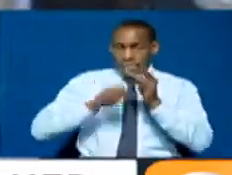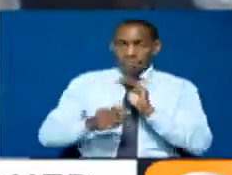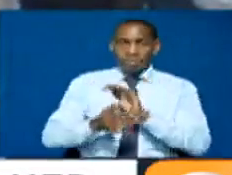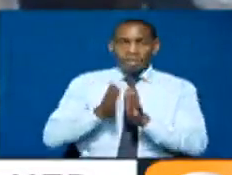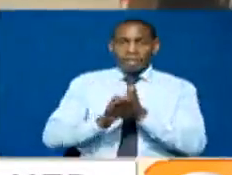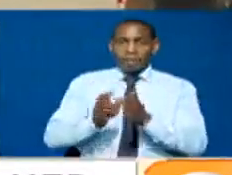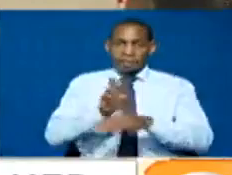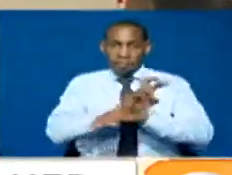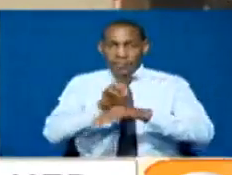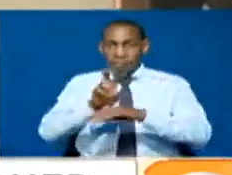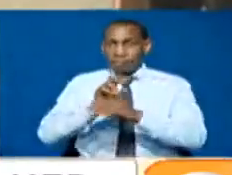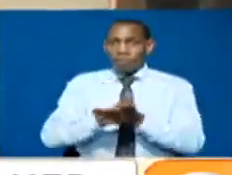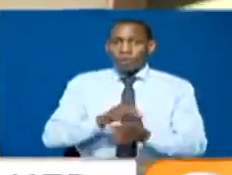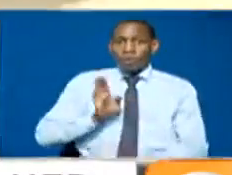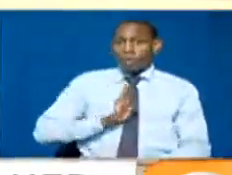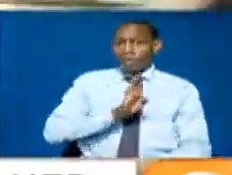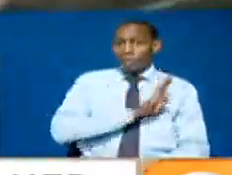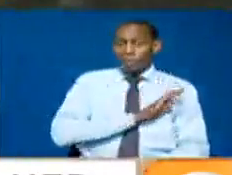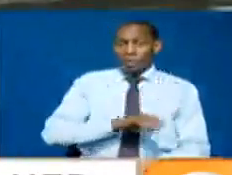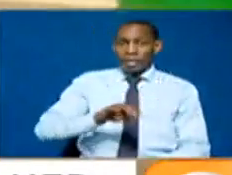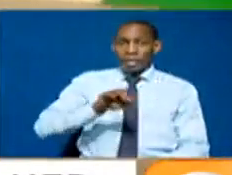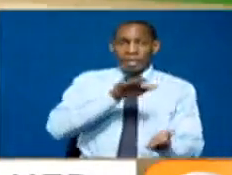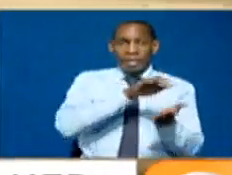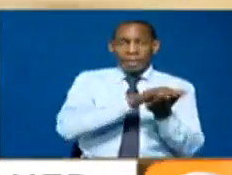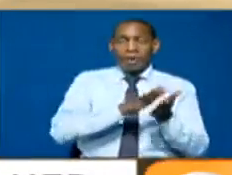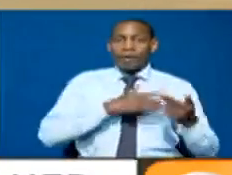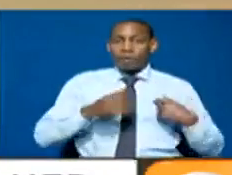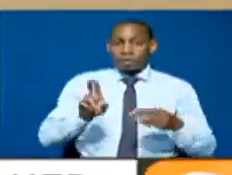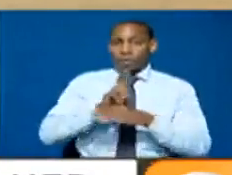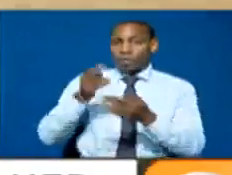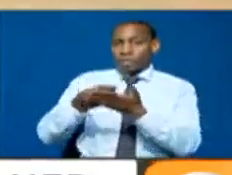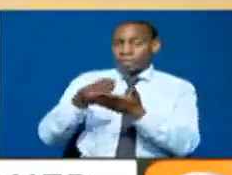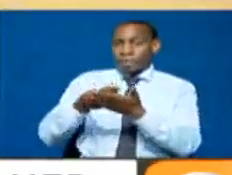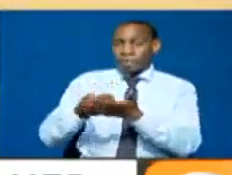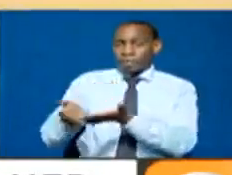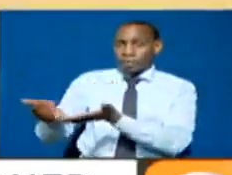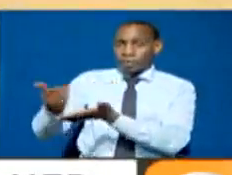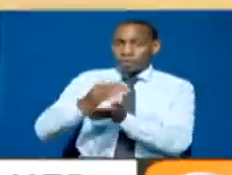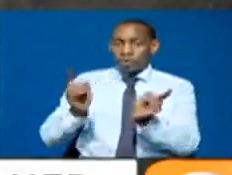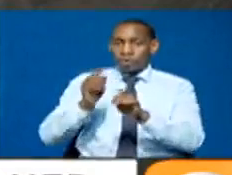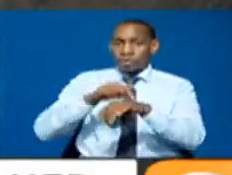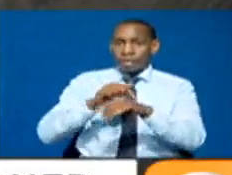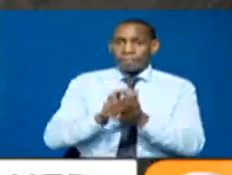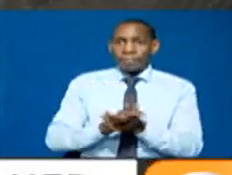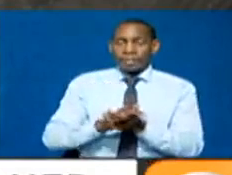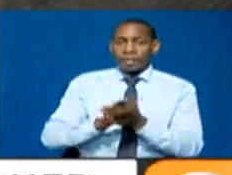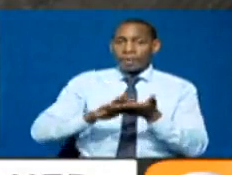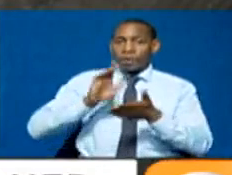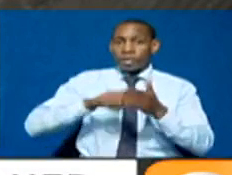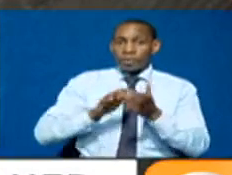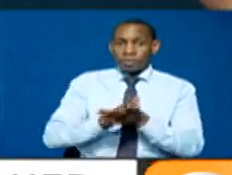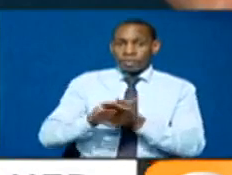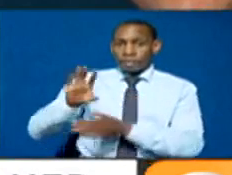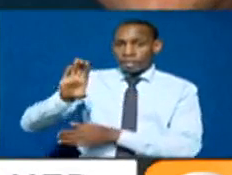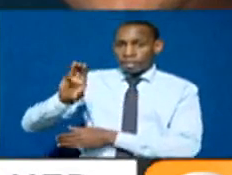effective oversight on the part of the board of Chase Bank regarding the use of the funds raised in the medium-term note. Subsequently, the